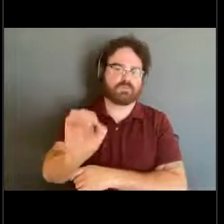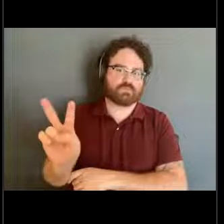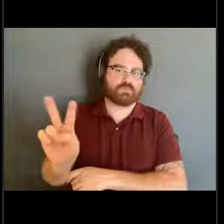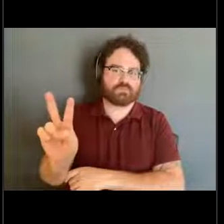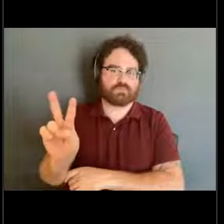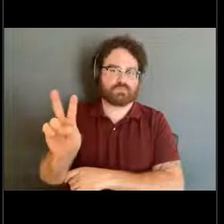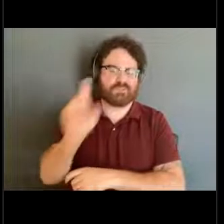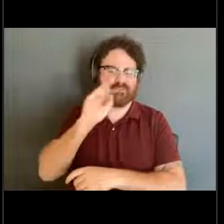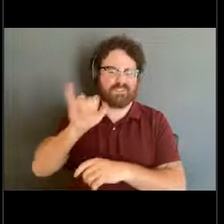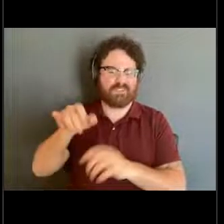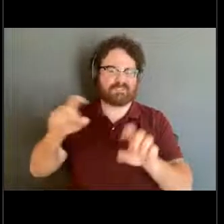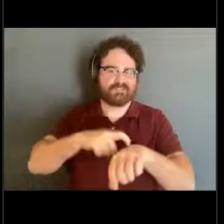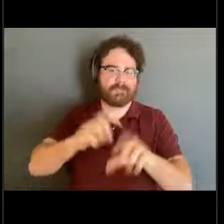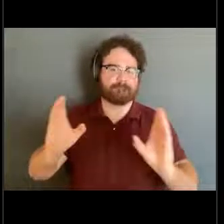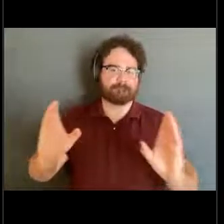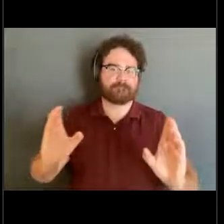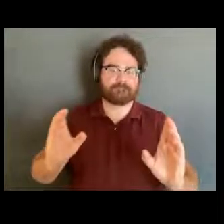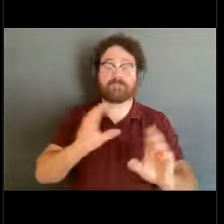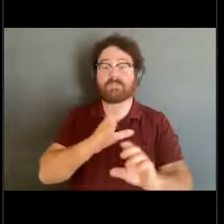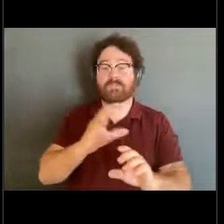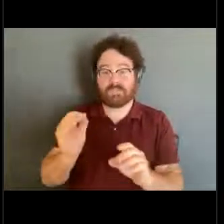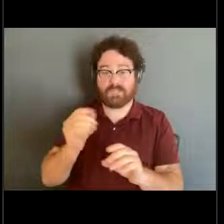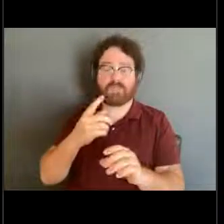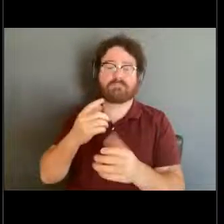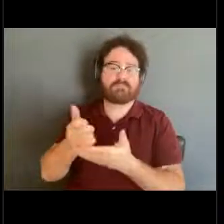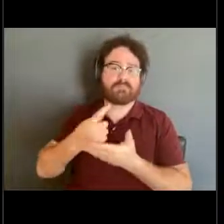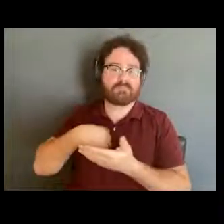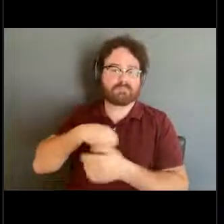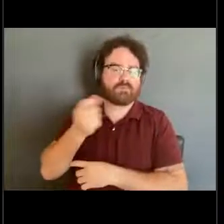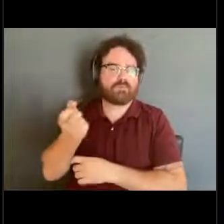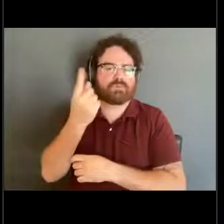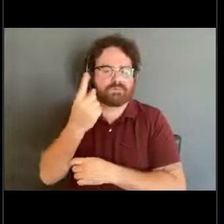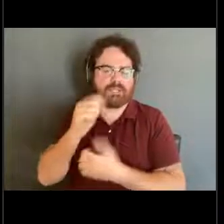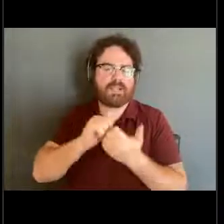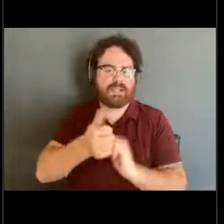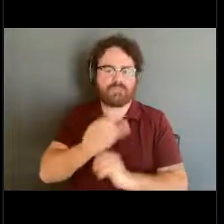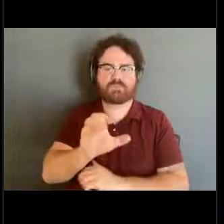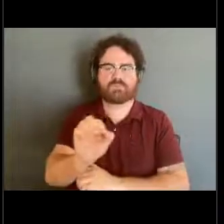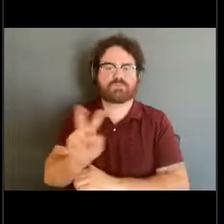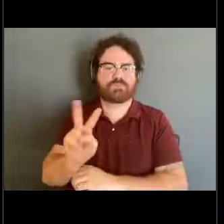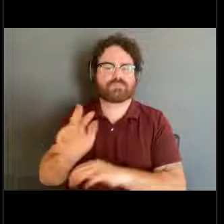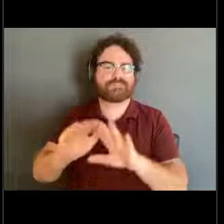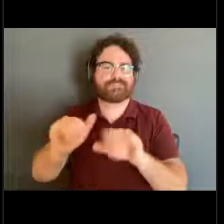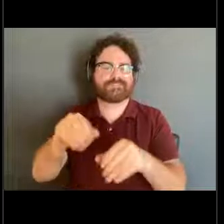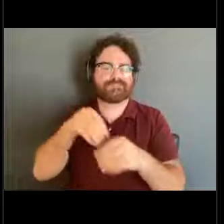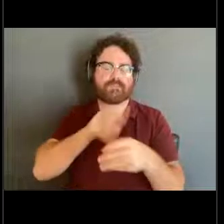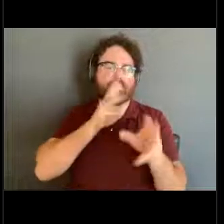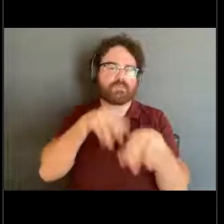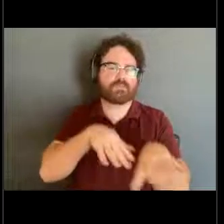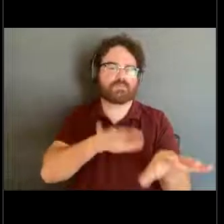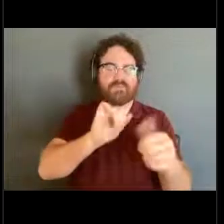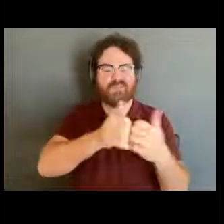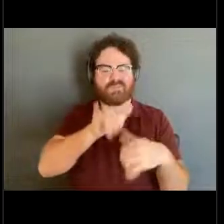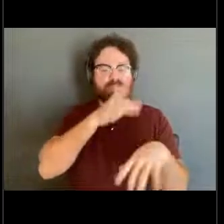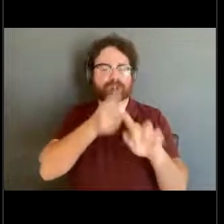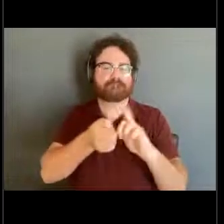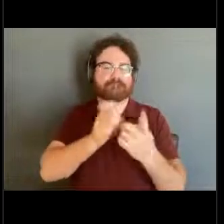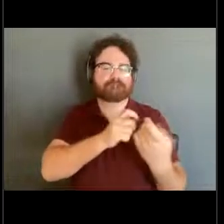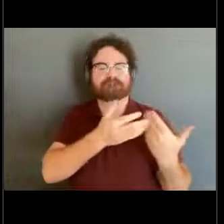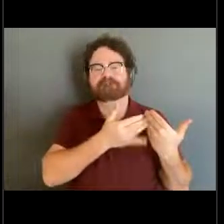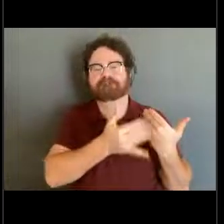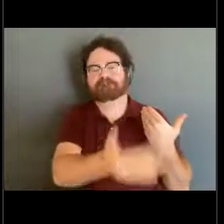for determining how the carbon system in the oceans will evolve in the future. The paper is the